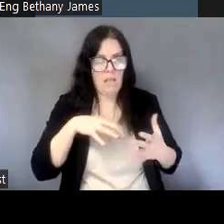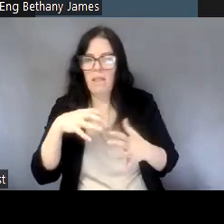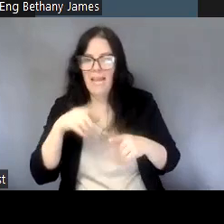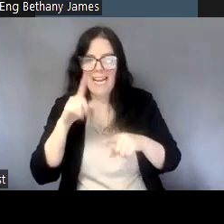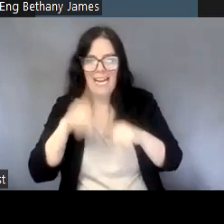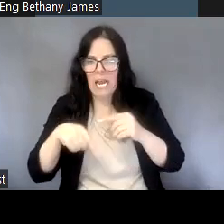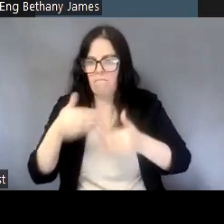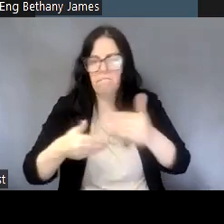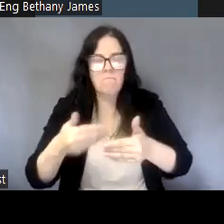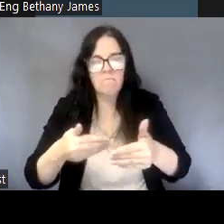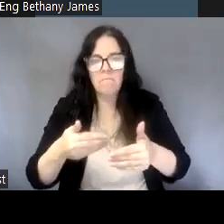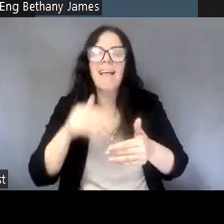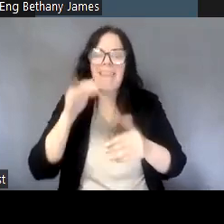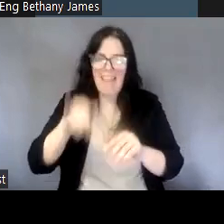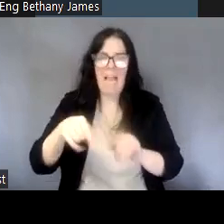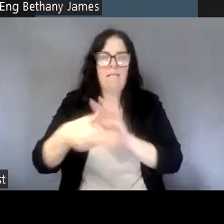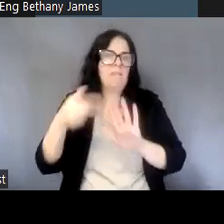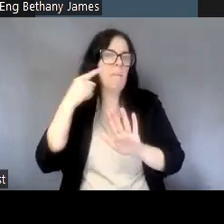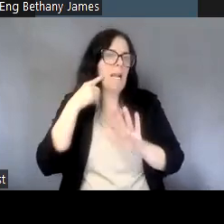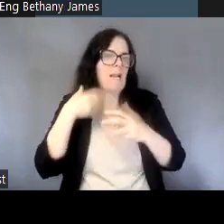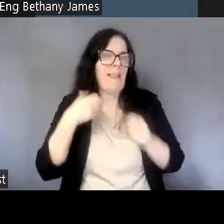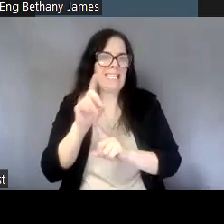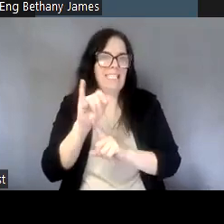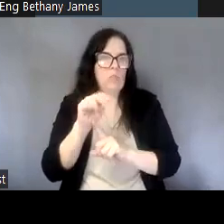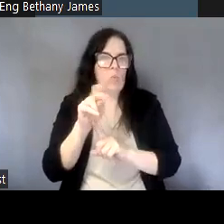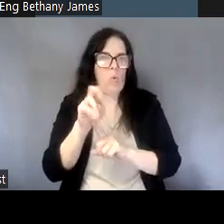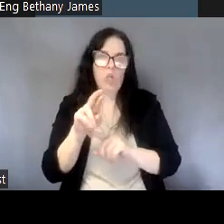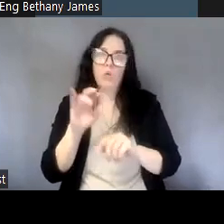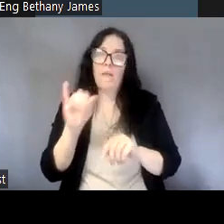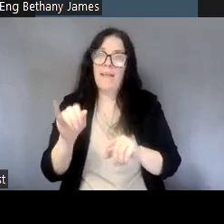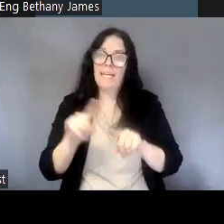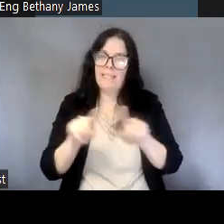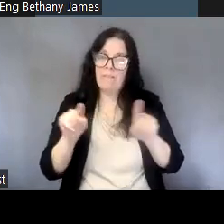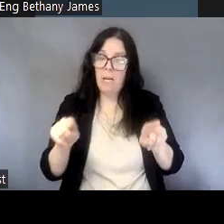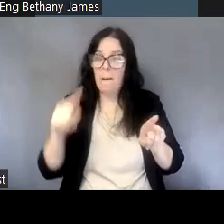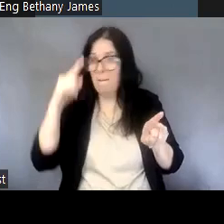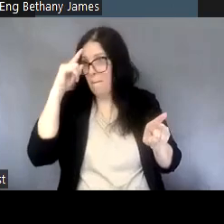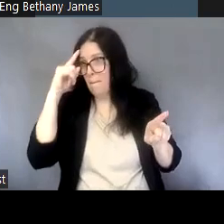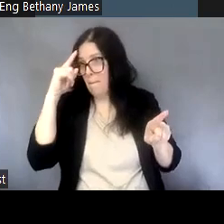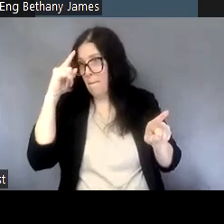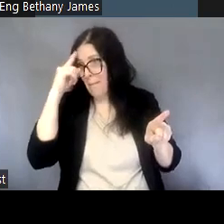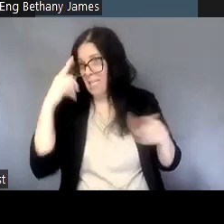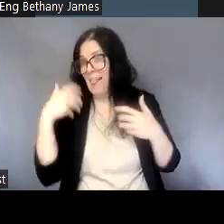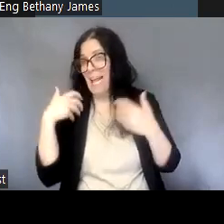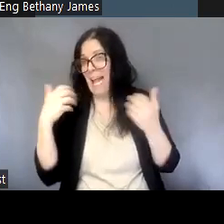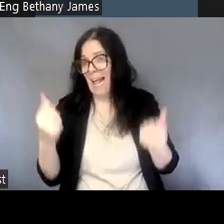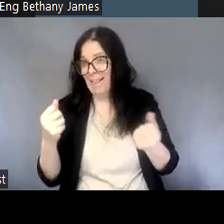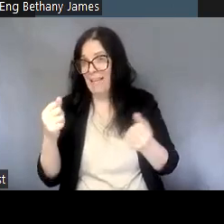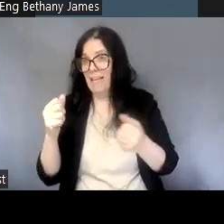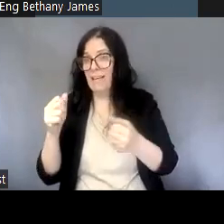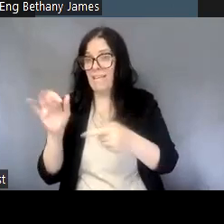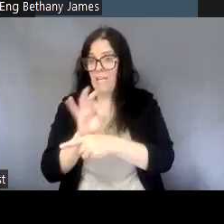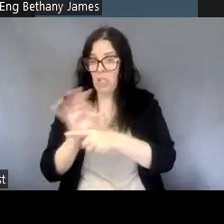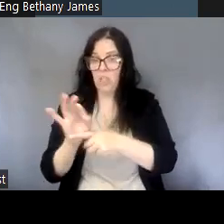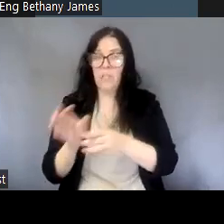disorder. And so, those are two different things. Mentally healthy individual functioning and a person with a mental